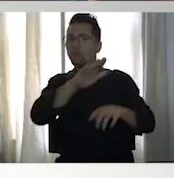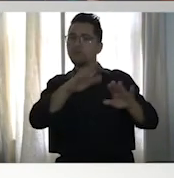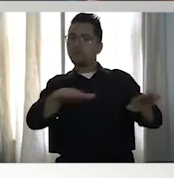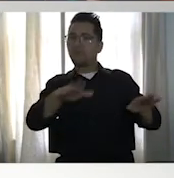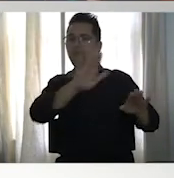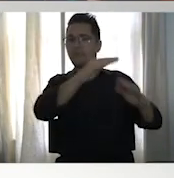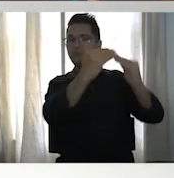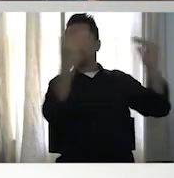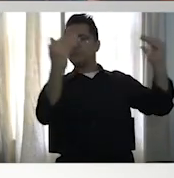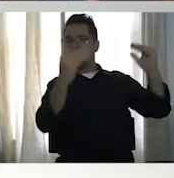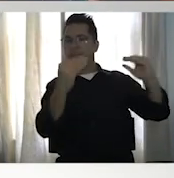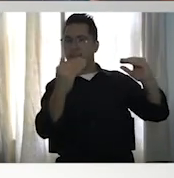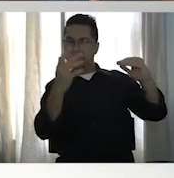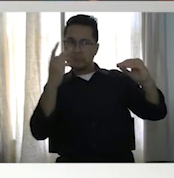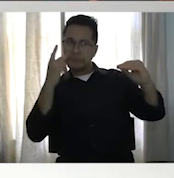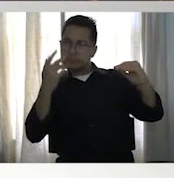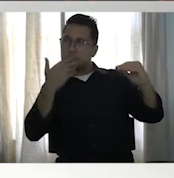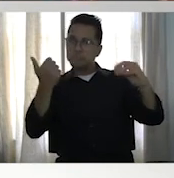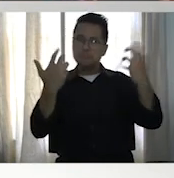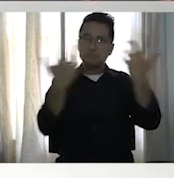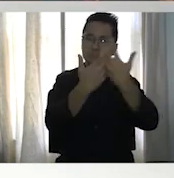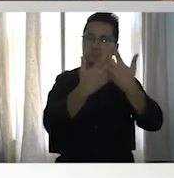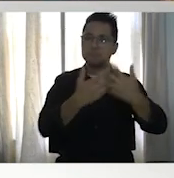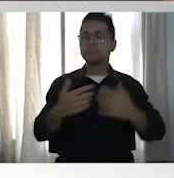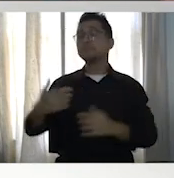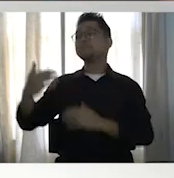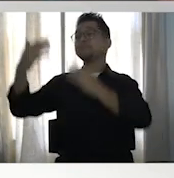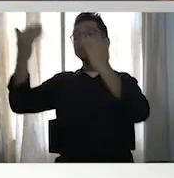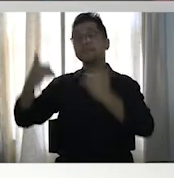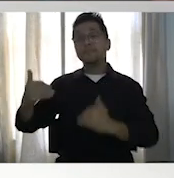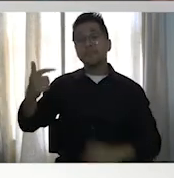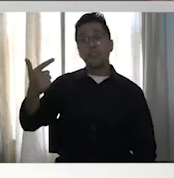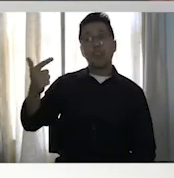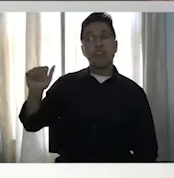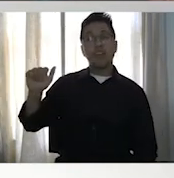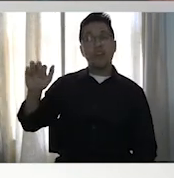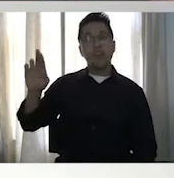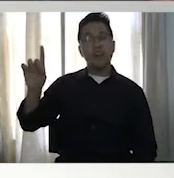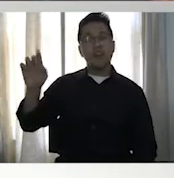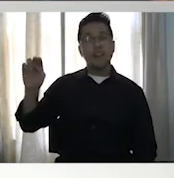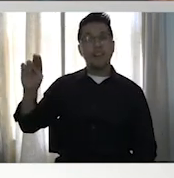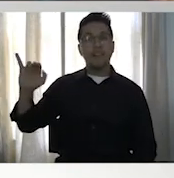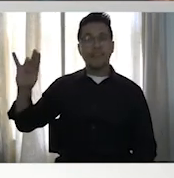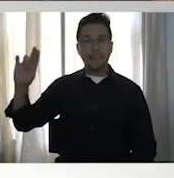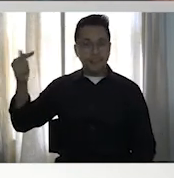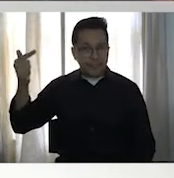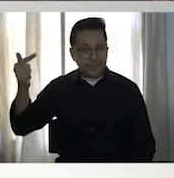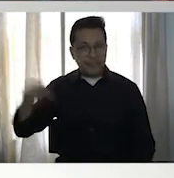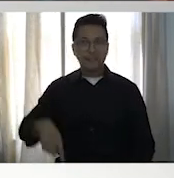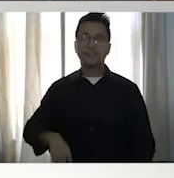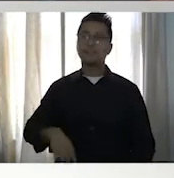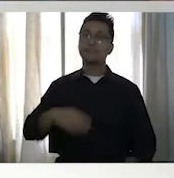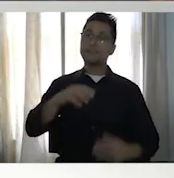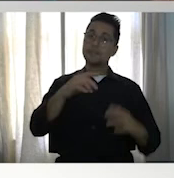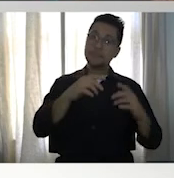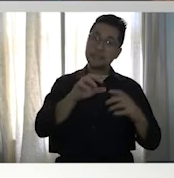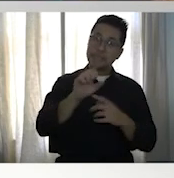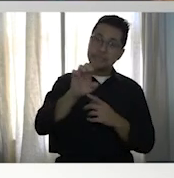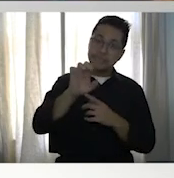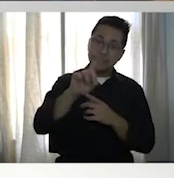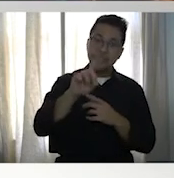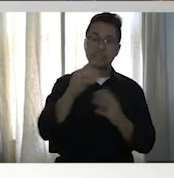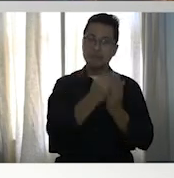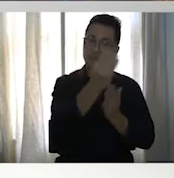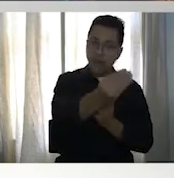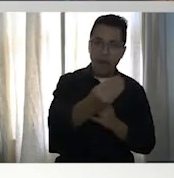are. And gardening. From beginning to end. Buying the seeds, what kind of seeds,